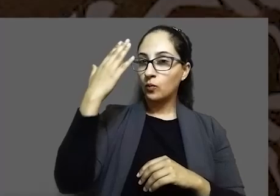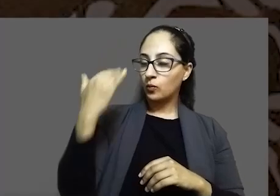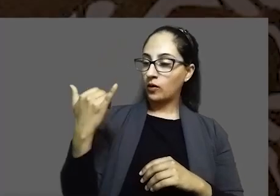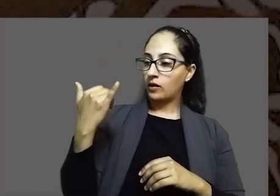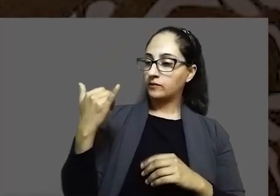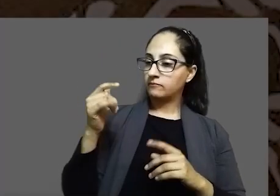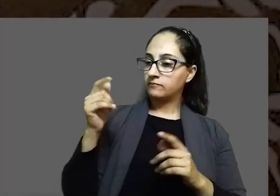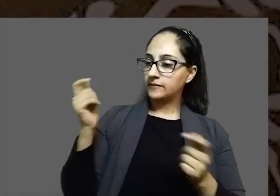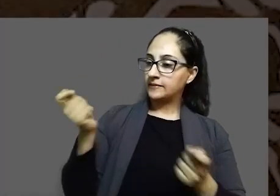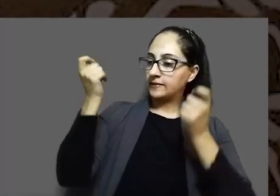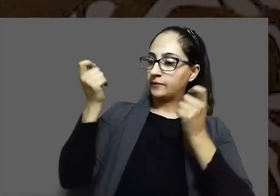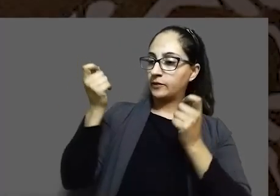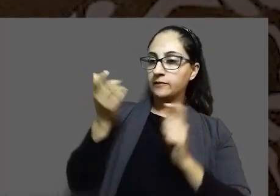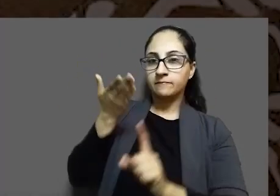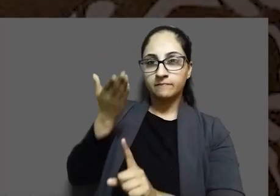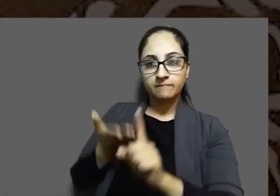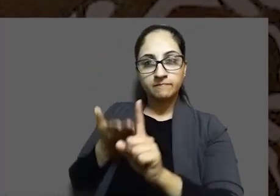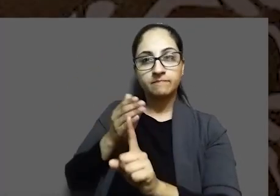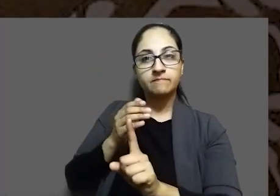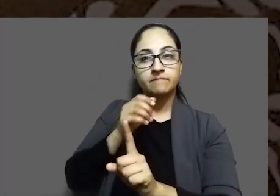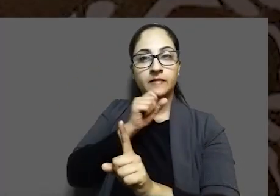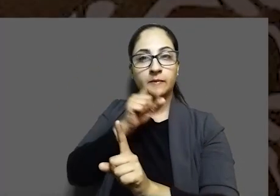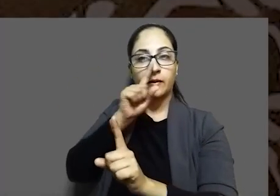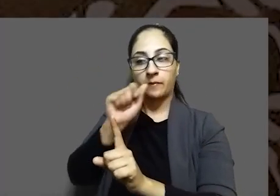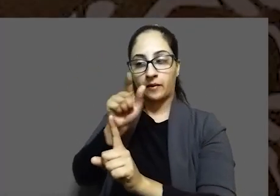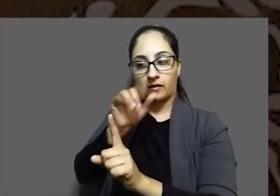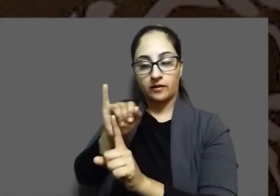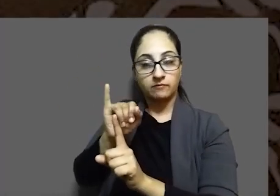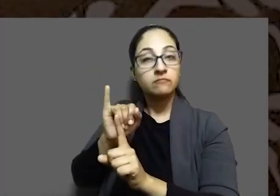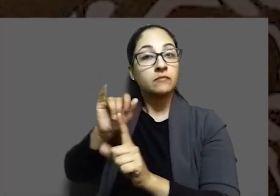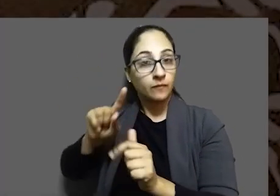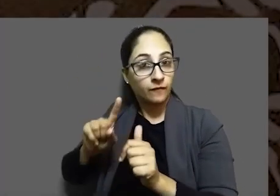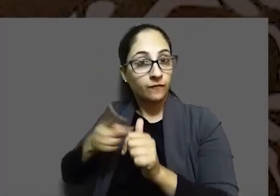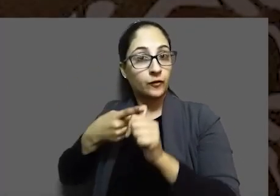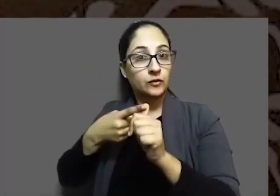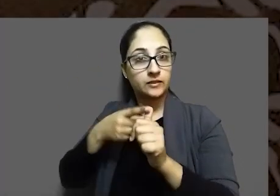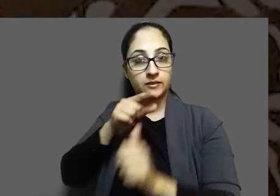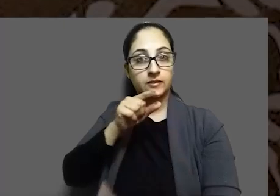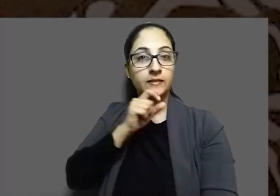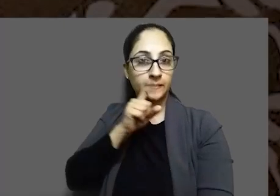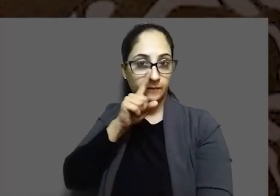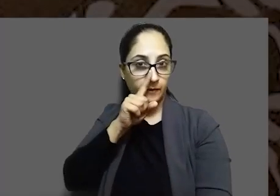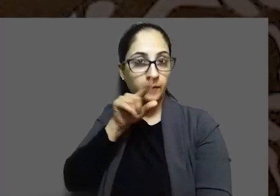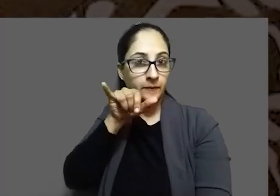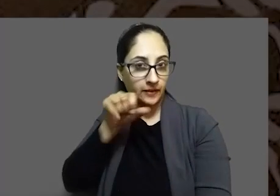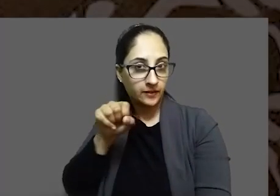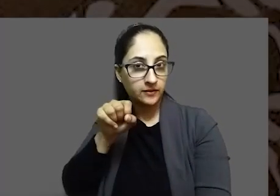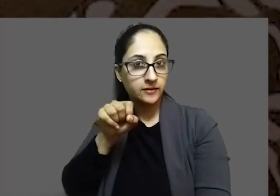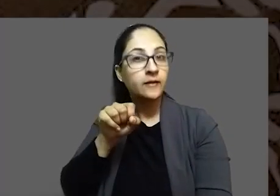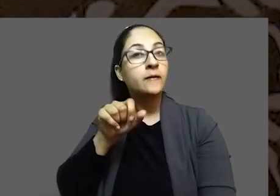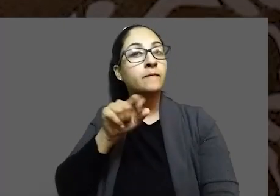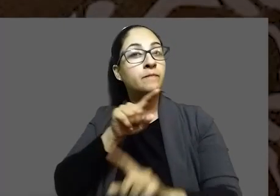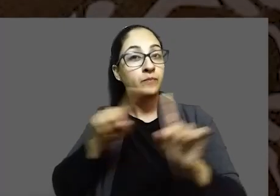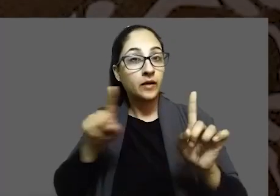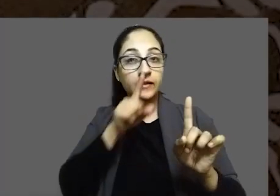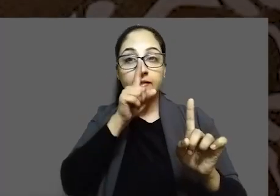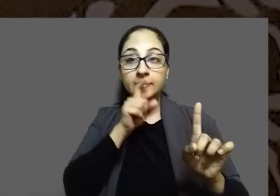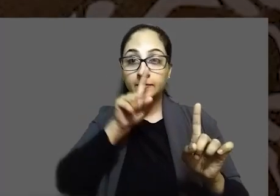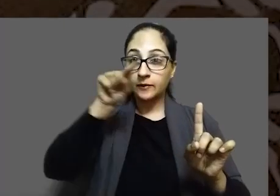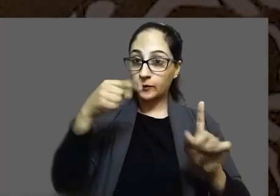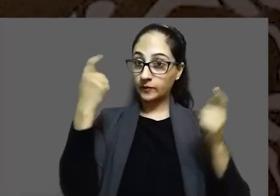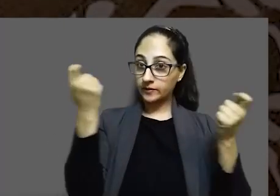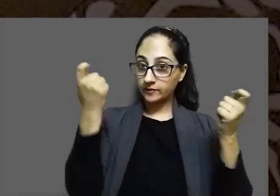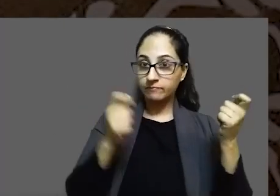specifically. We know Imam Ali is important to us as our first Imam, but how is he revered by the broader